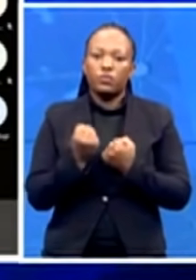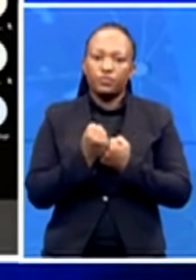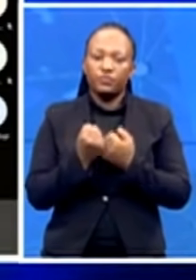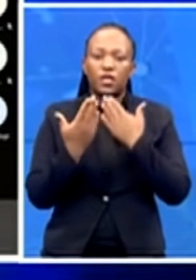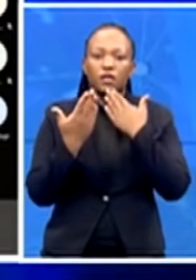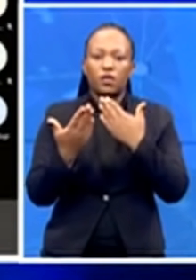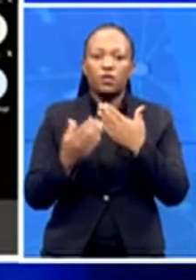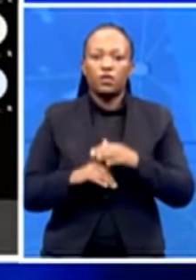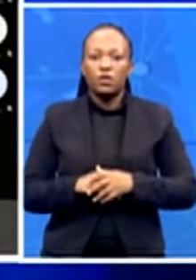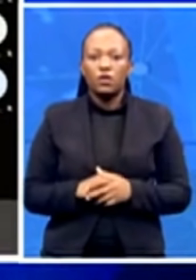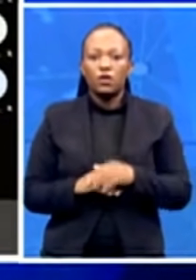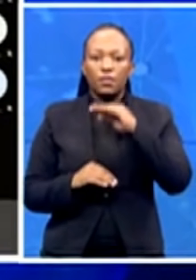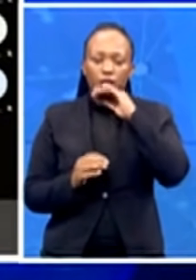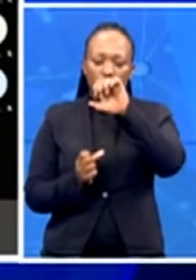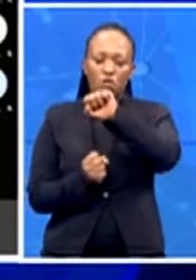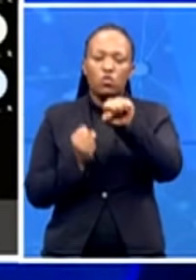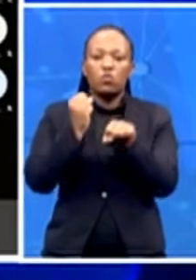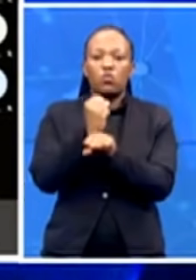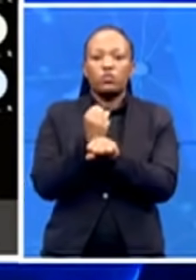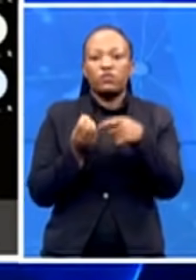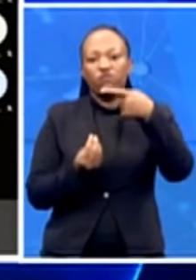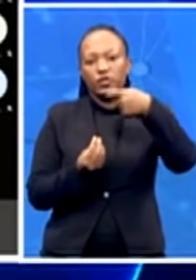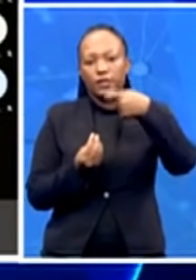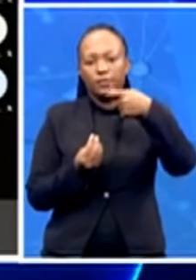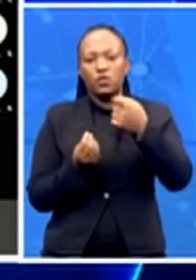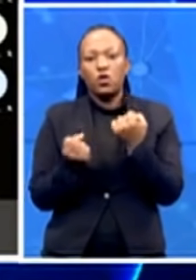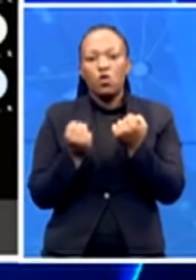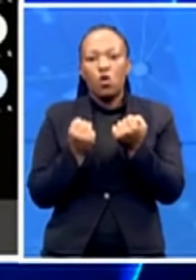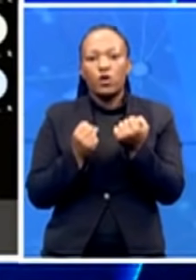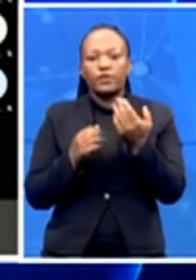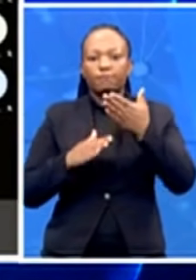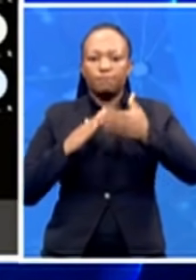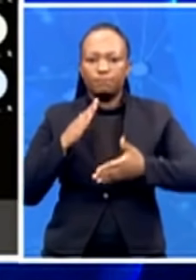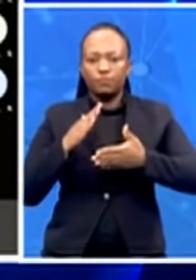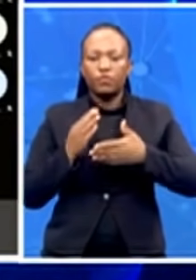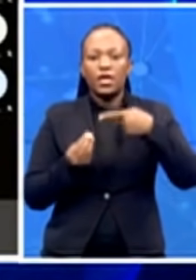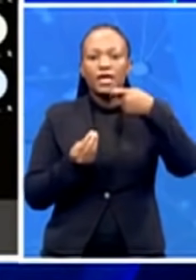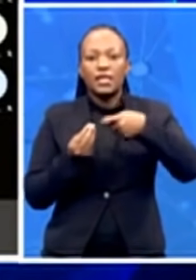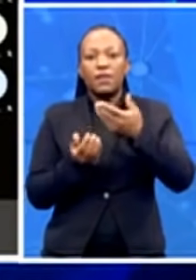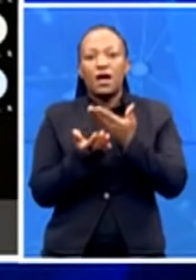proceedings. The court will adjourn and the judgment will be available on the Case Lines platform. Thank you.